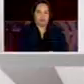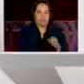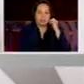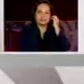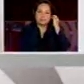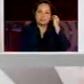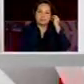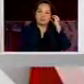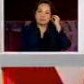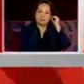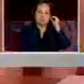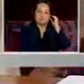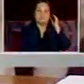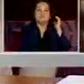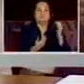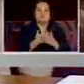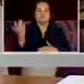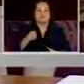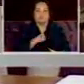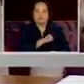Thank you.